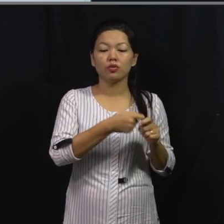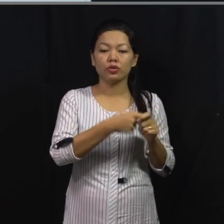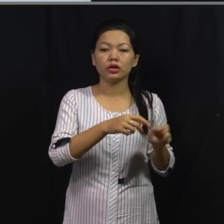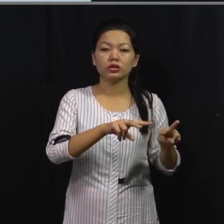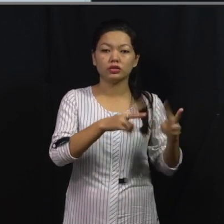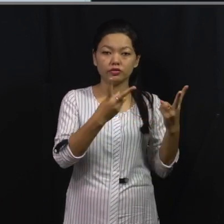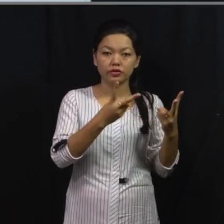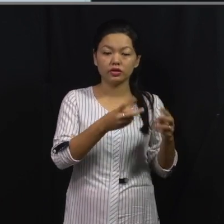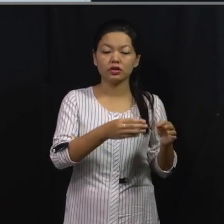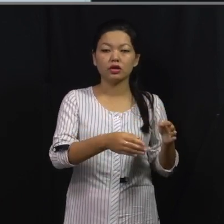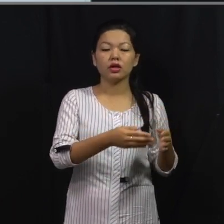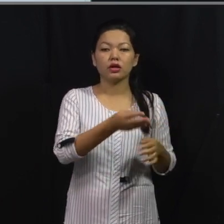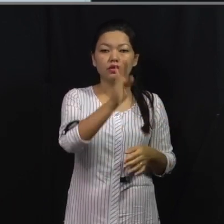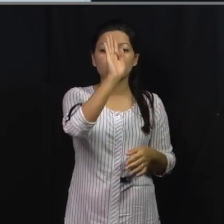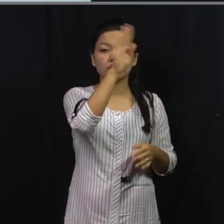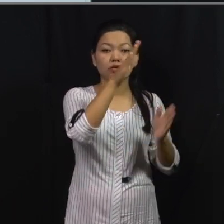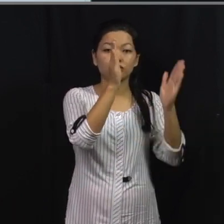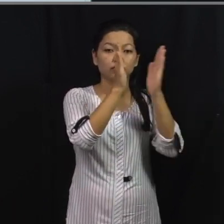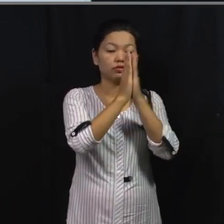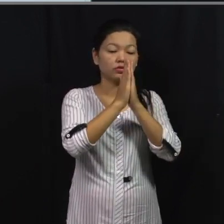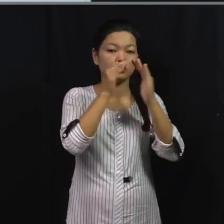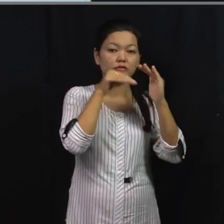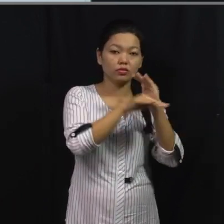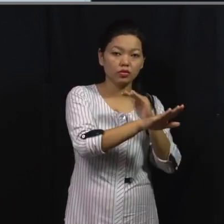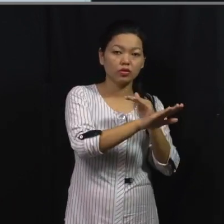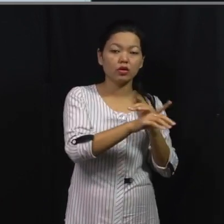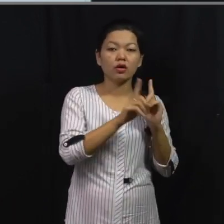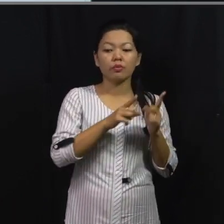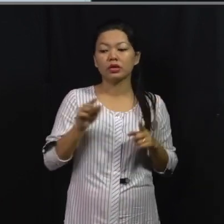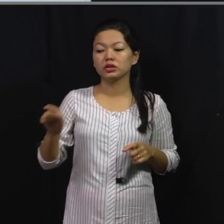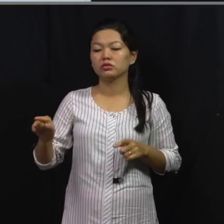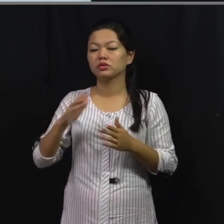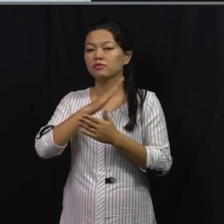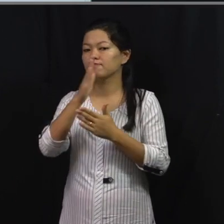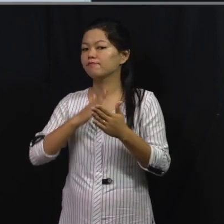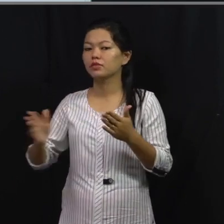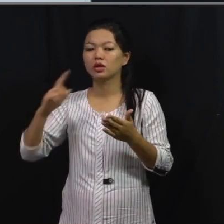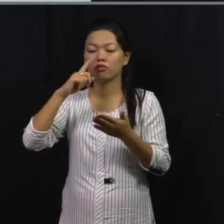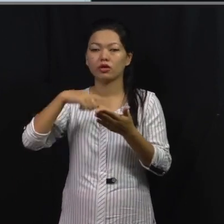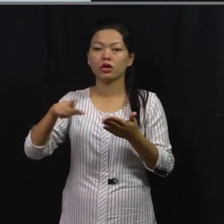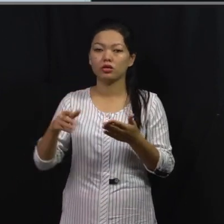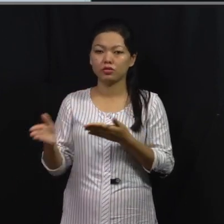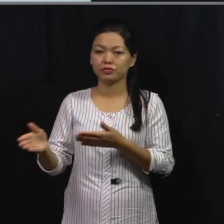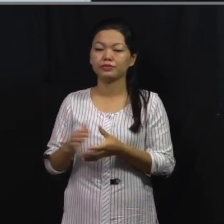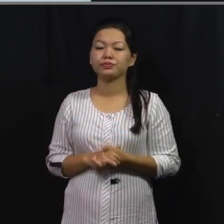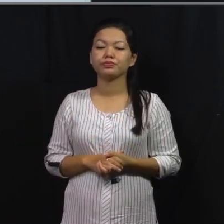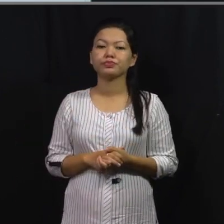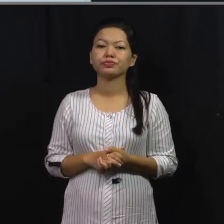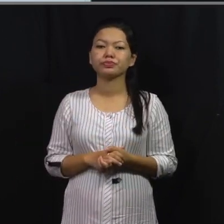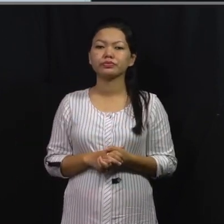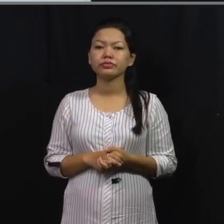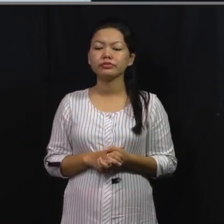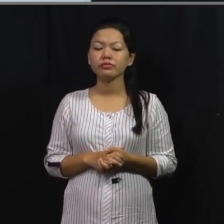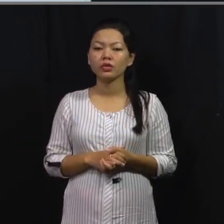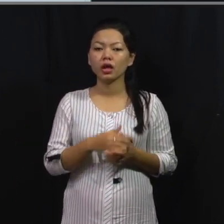many restrictions, okay, the opportunities were not given, especially also in the field of education, okay, they